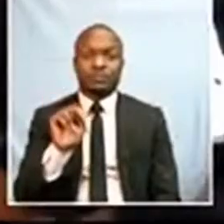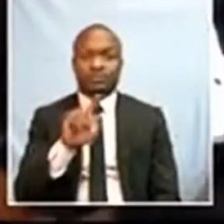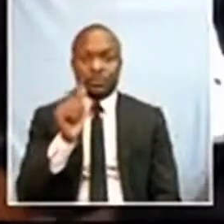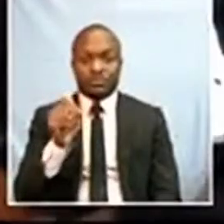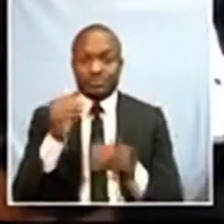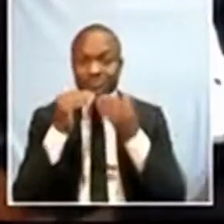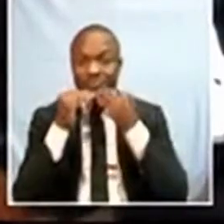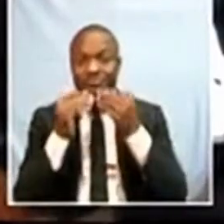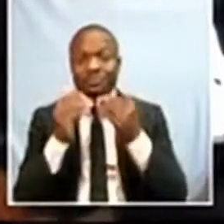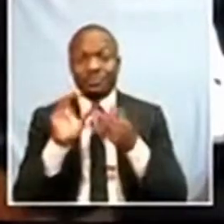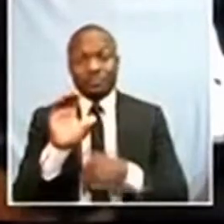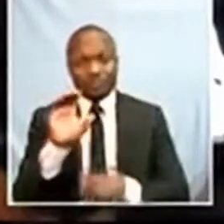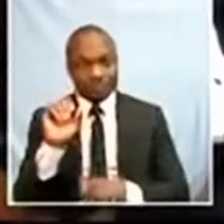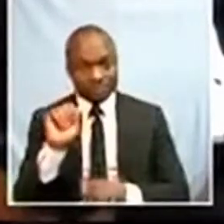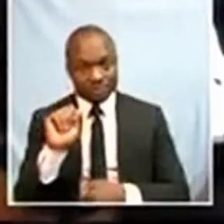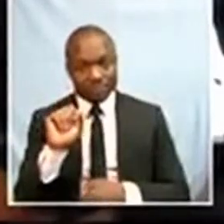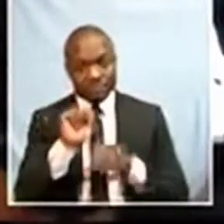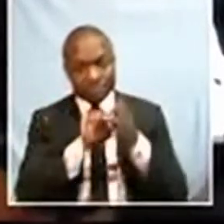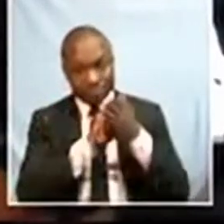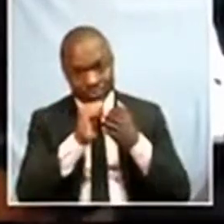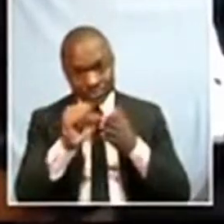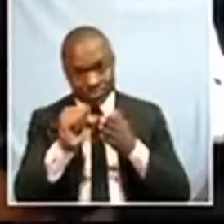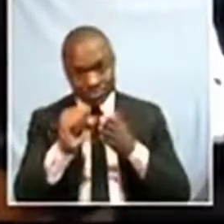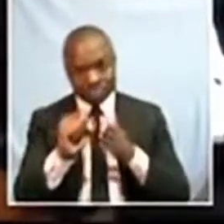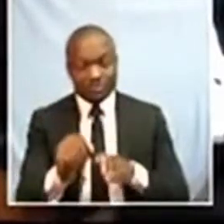Thank you, CS, for that statement.